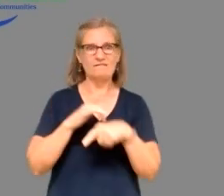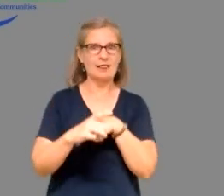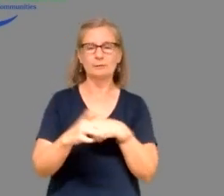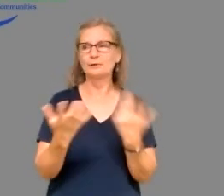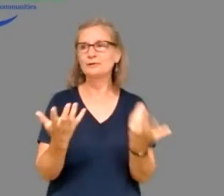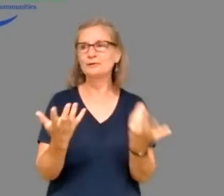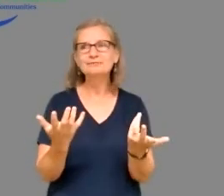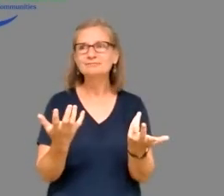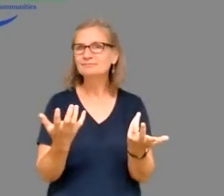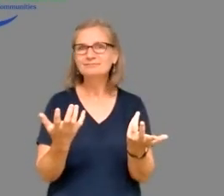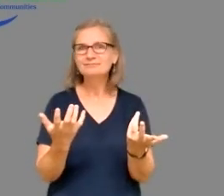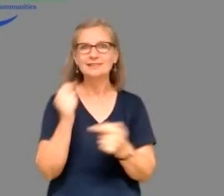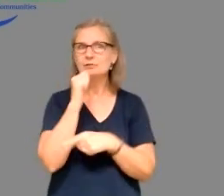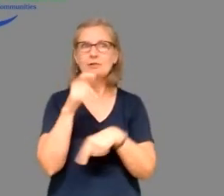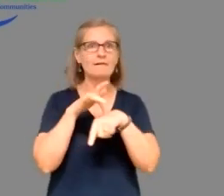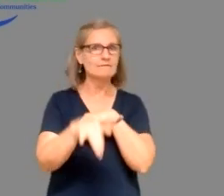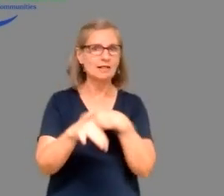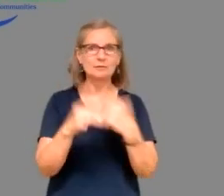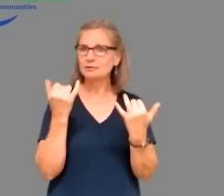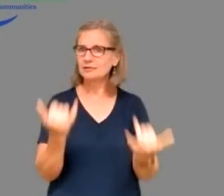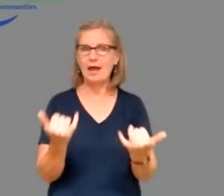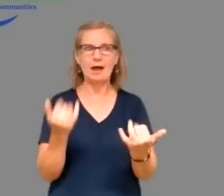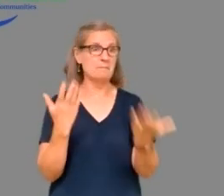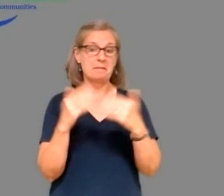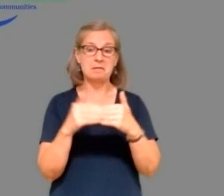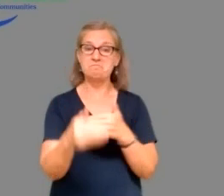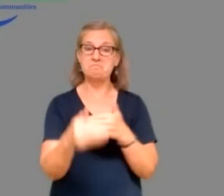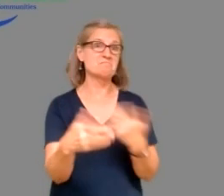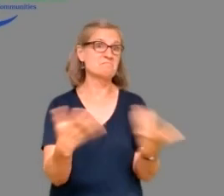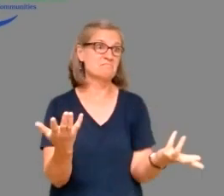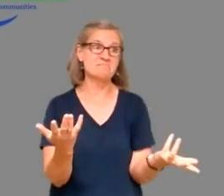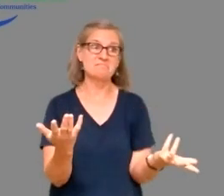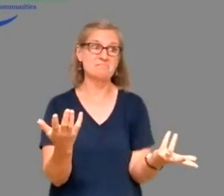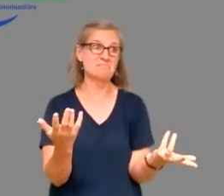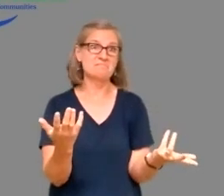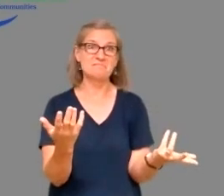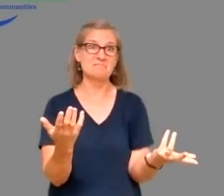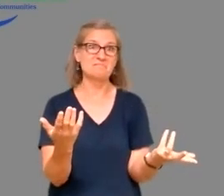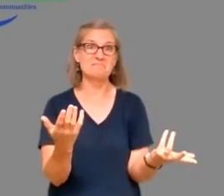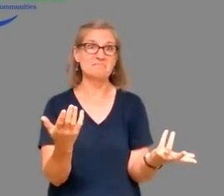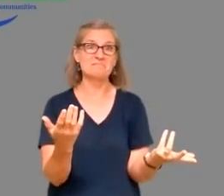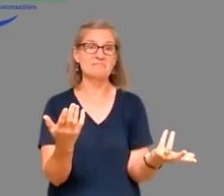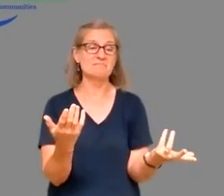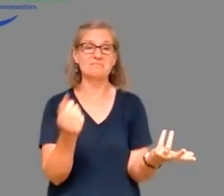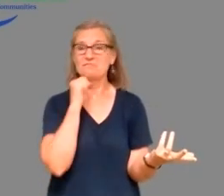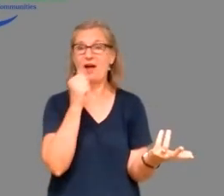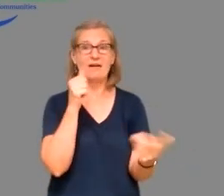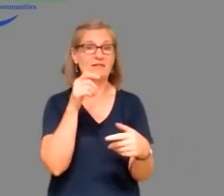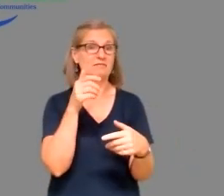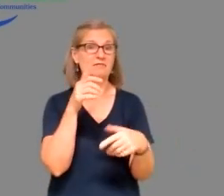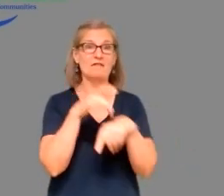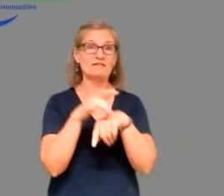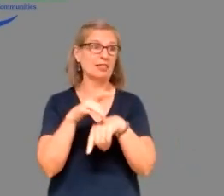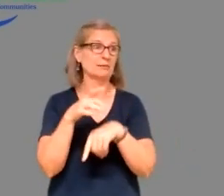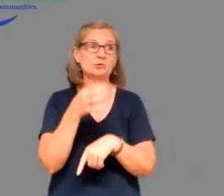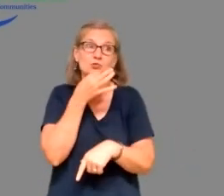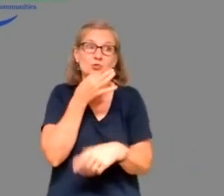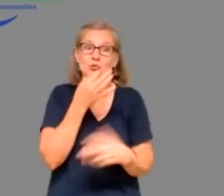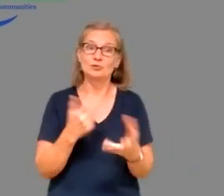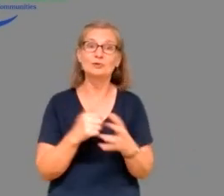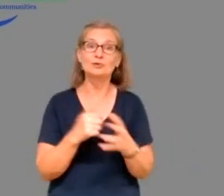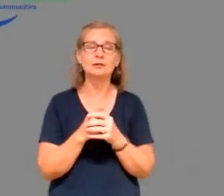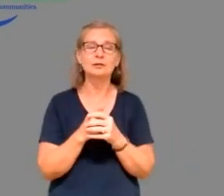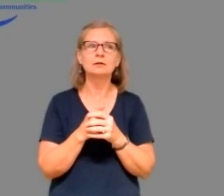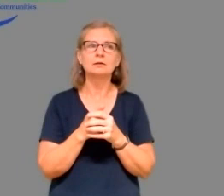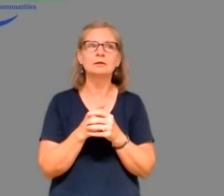not available now, and it may not be available soon into the future, right? Right. Just the number of tests that would